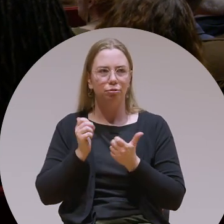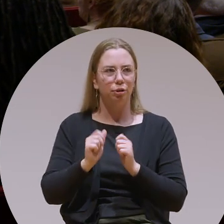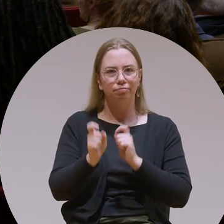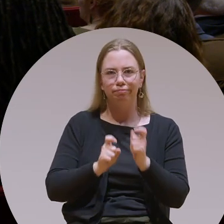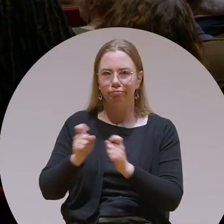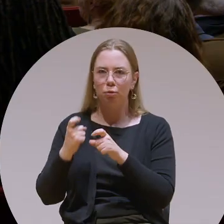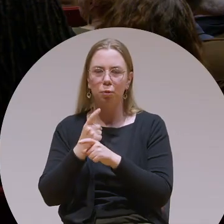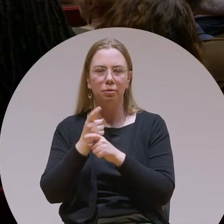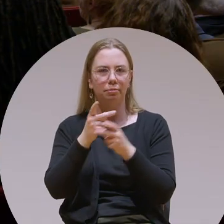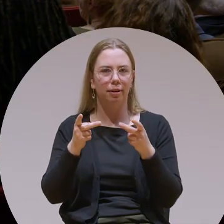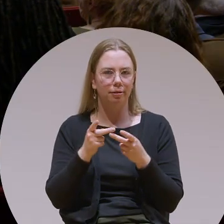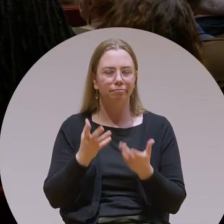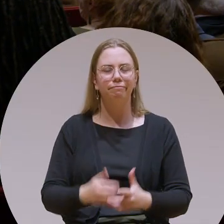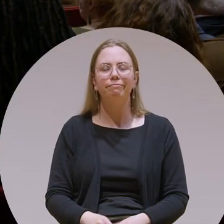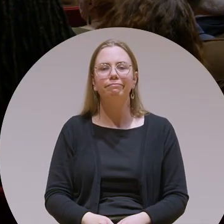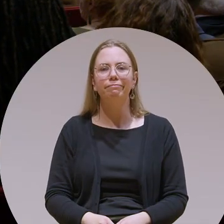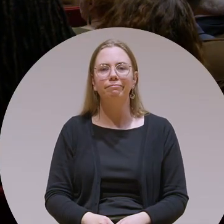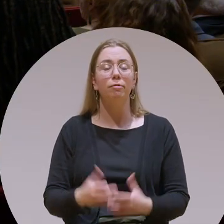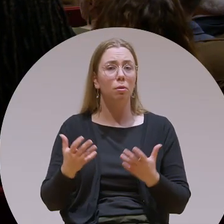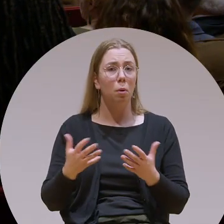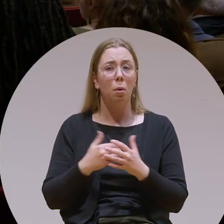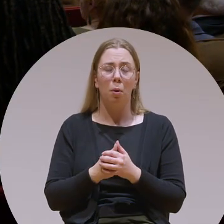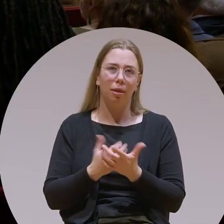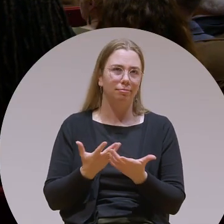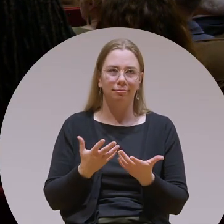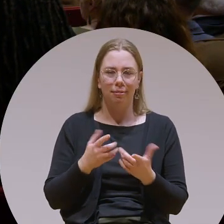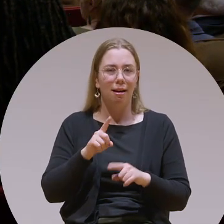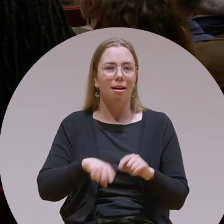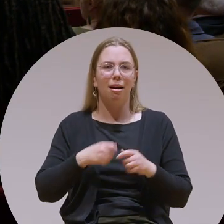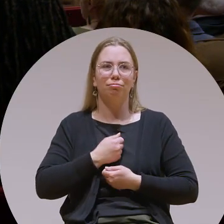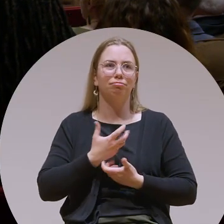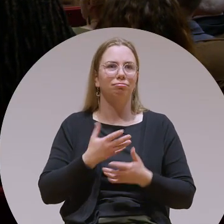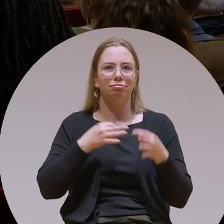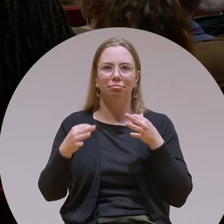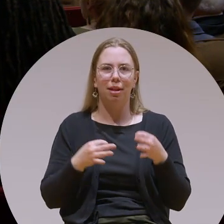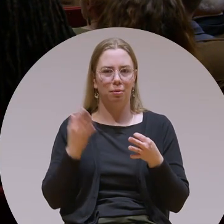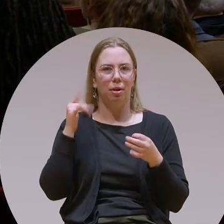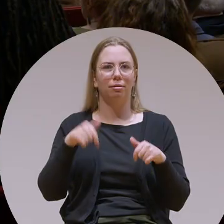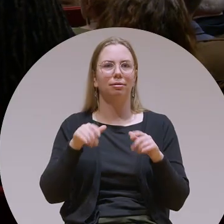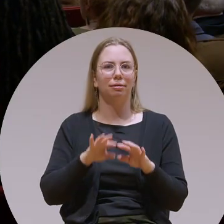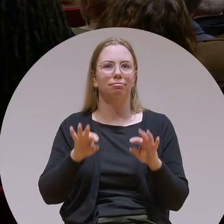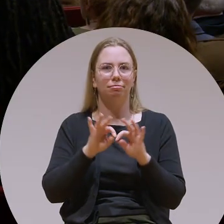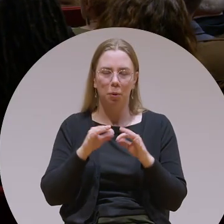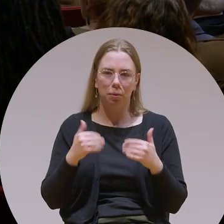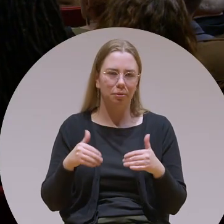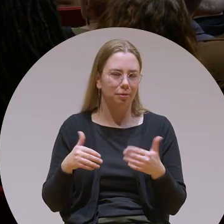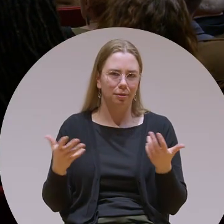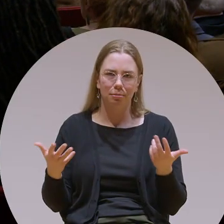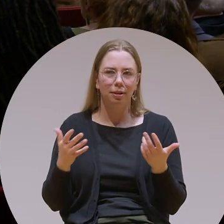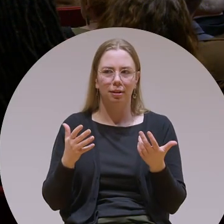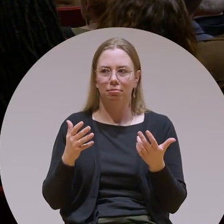prosperity. So, I mean, I can't tell you as a curator how important these issues are and how welcome that sort